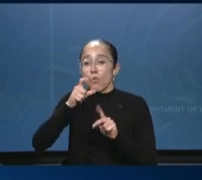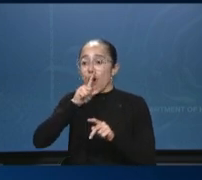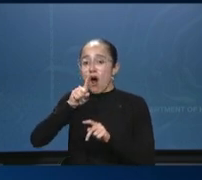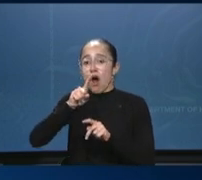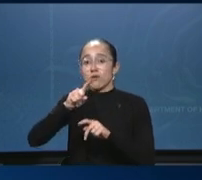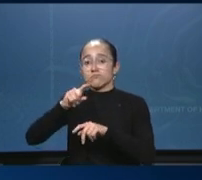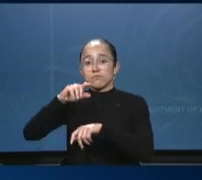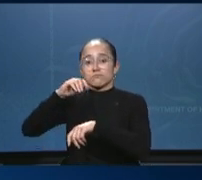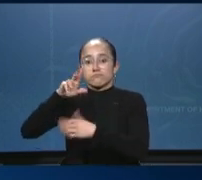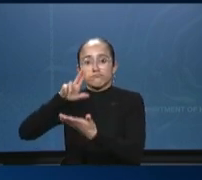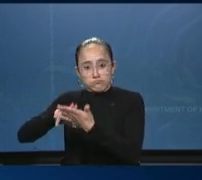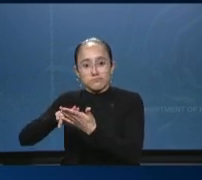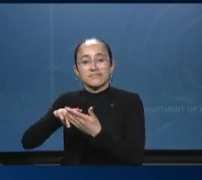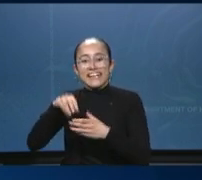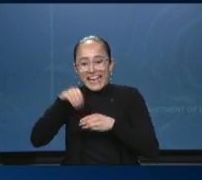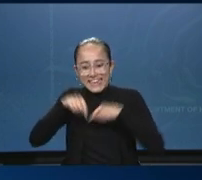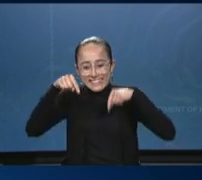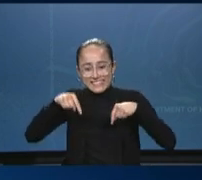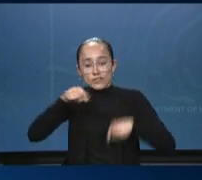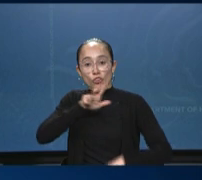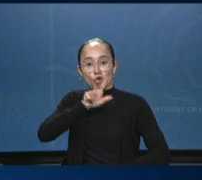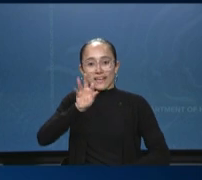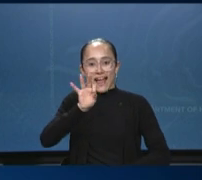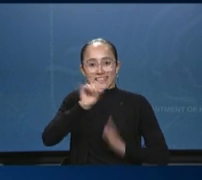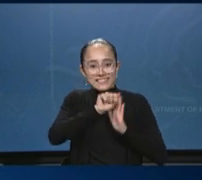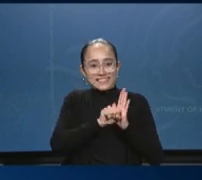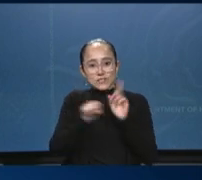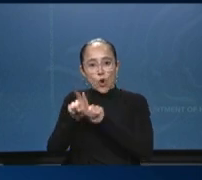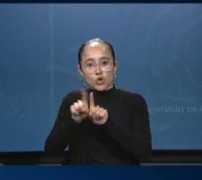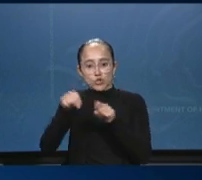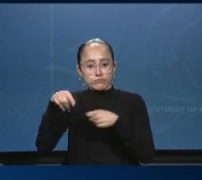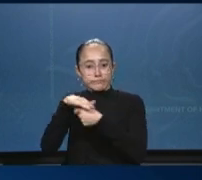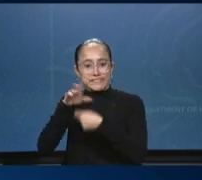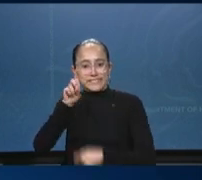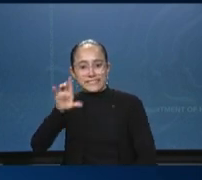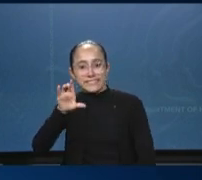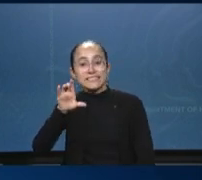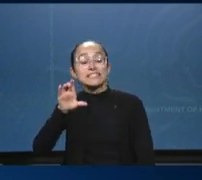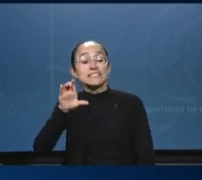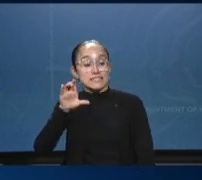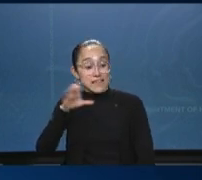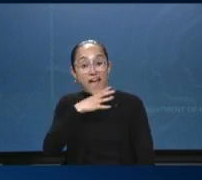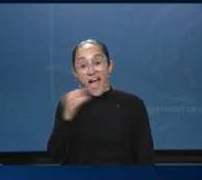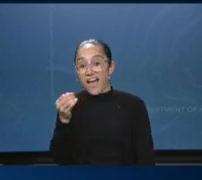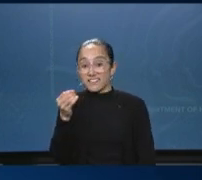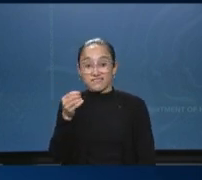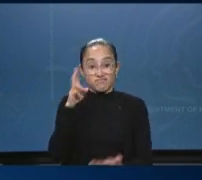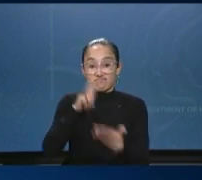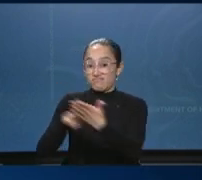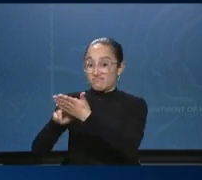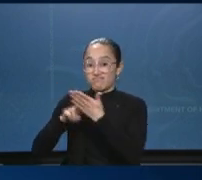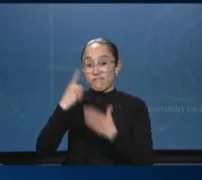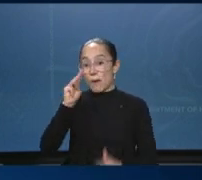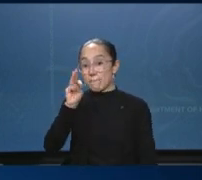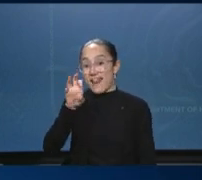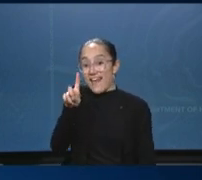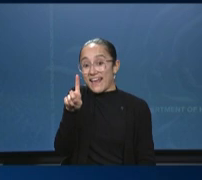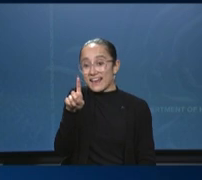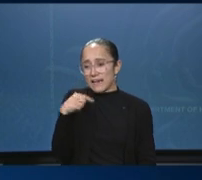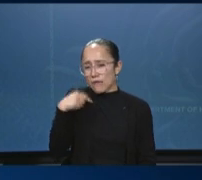in 39 states and the District of Columbia, record enrollment on the marketplace and Medicaid. And I remember prior to the